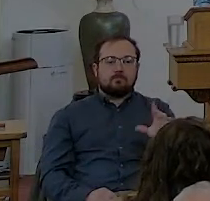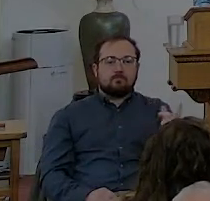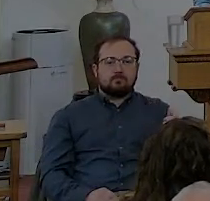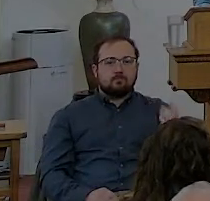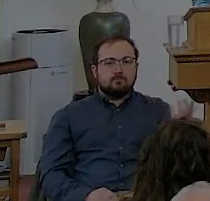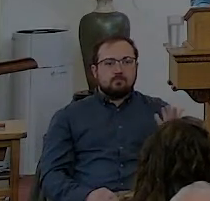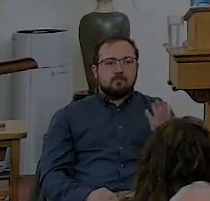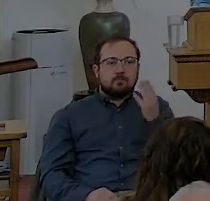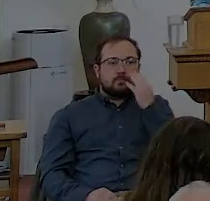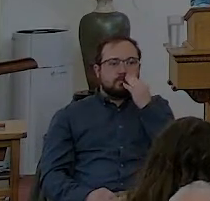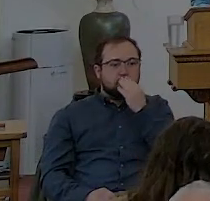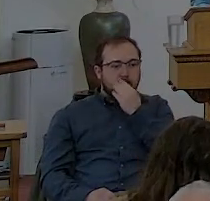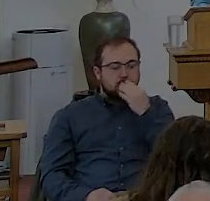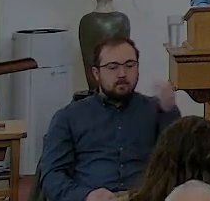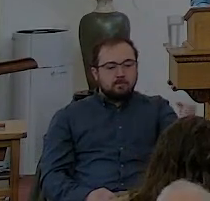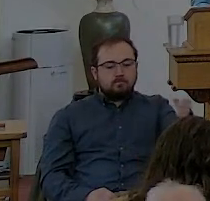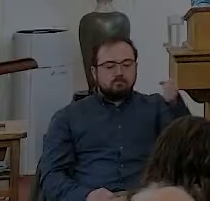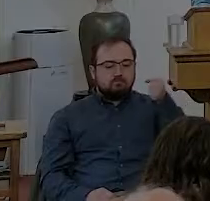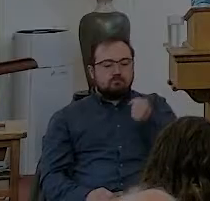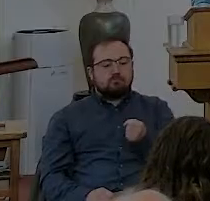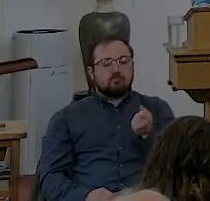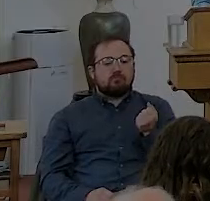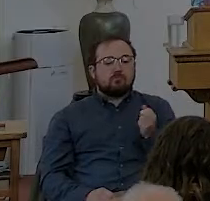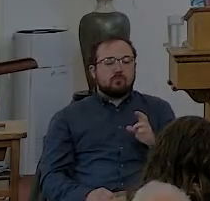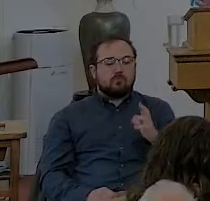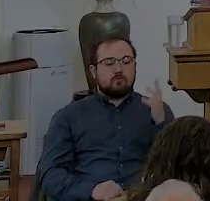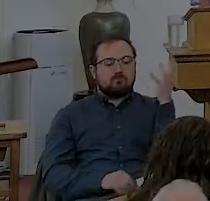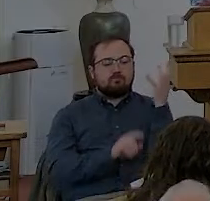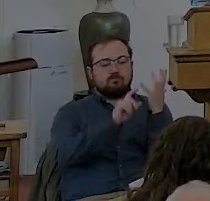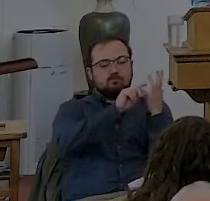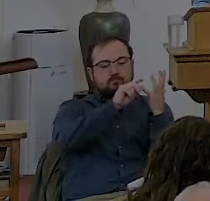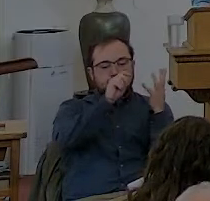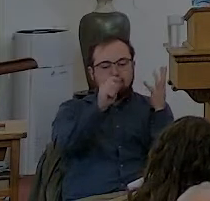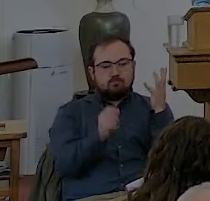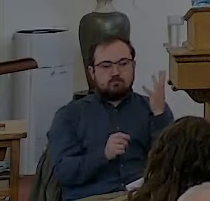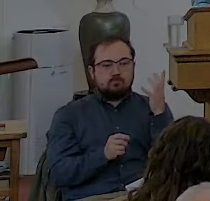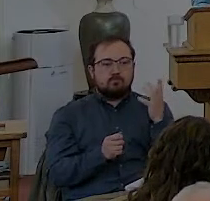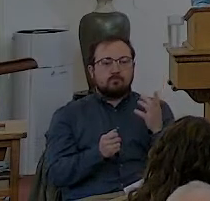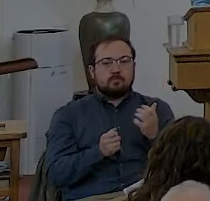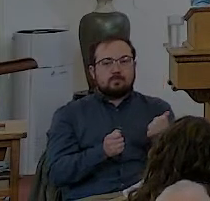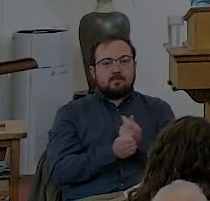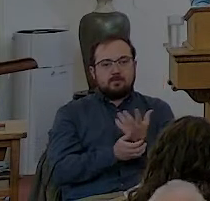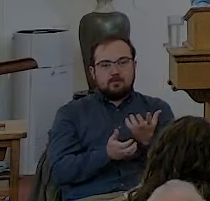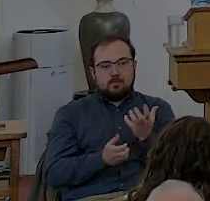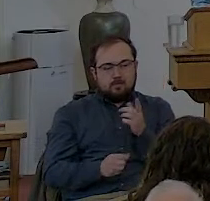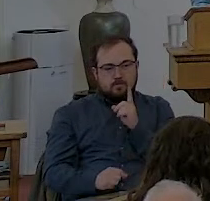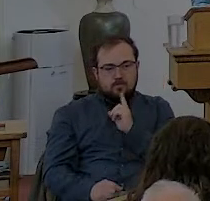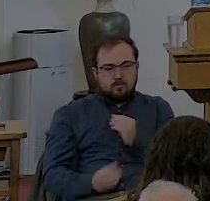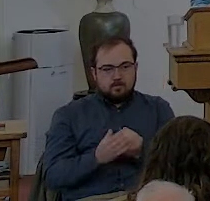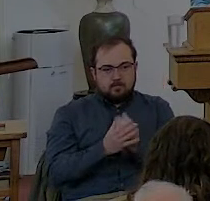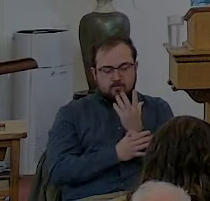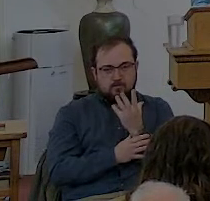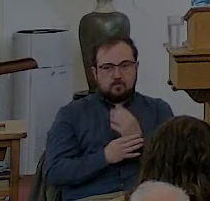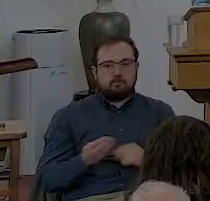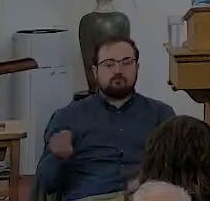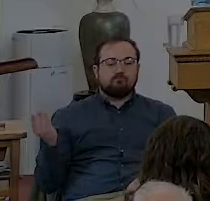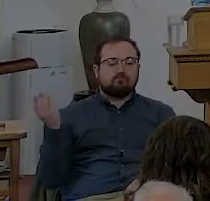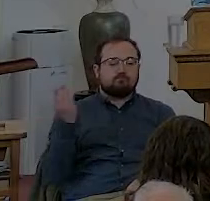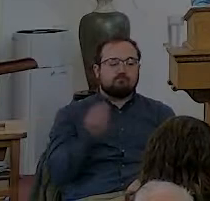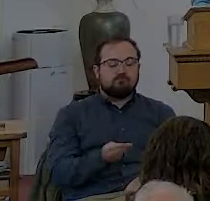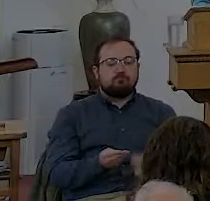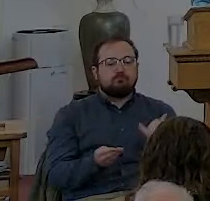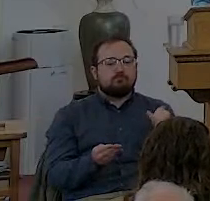a flower or budding branch, anything they wanted, really. And so they did.